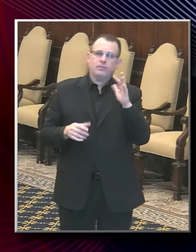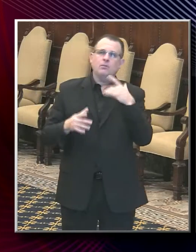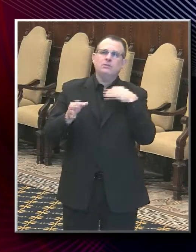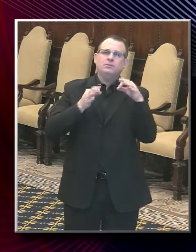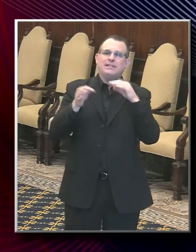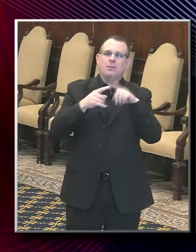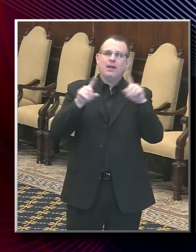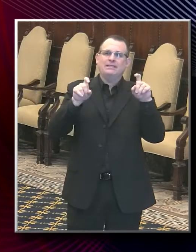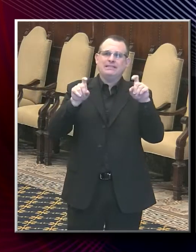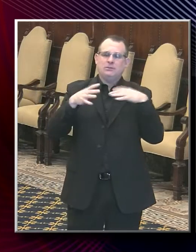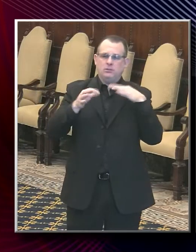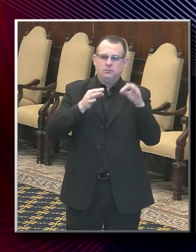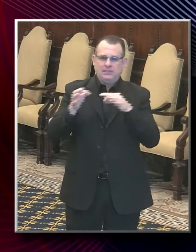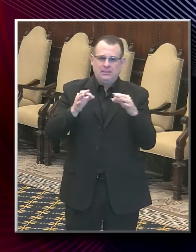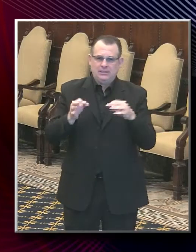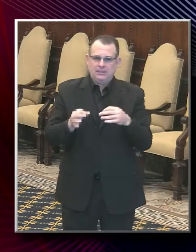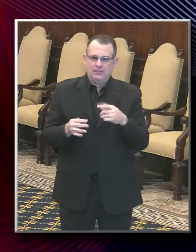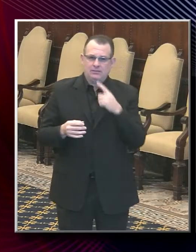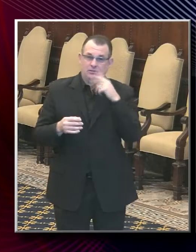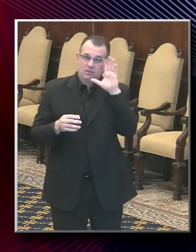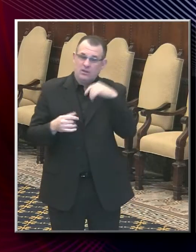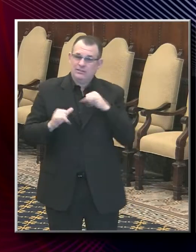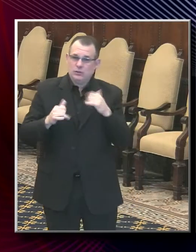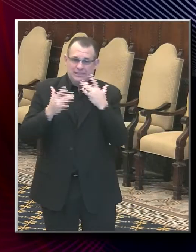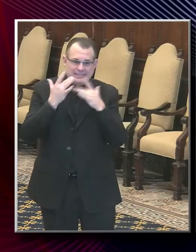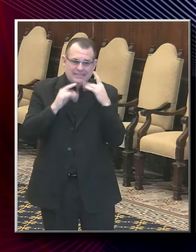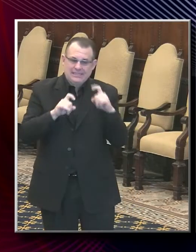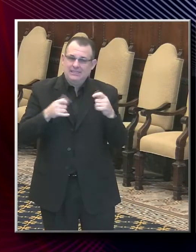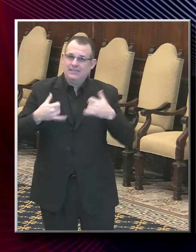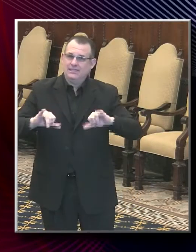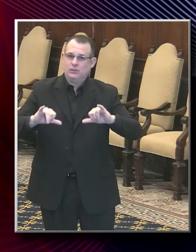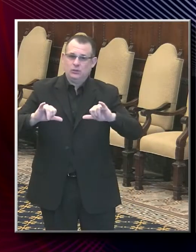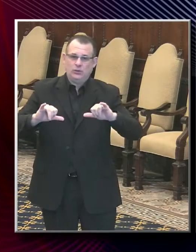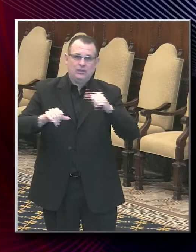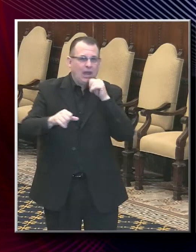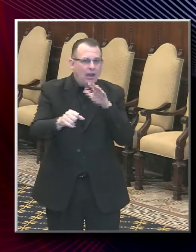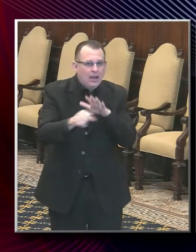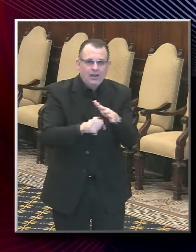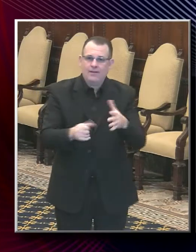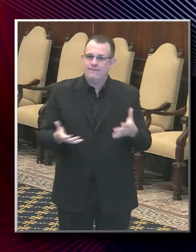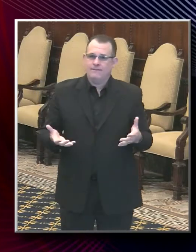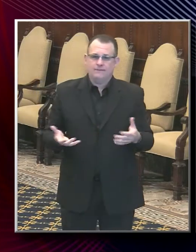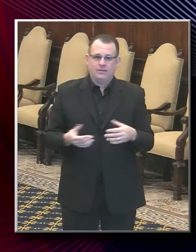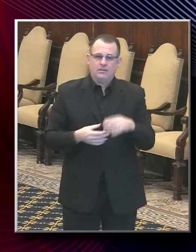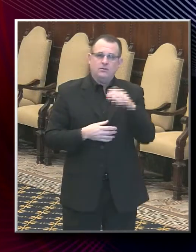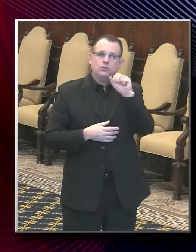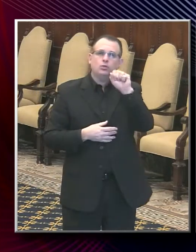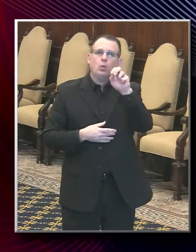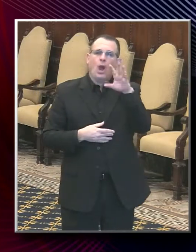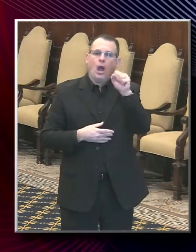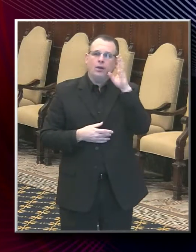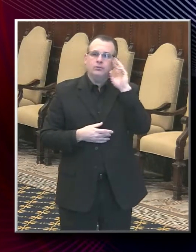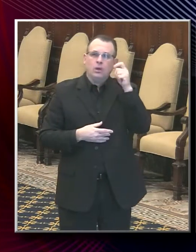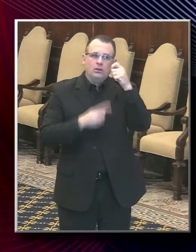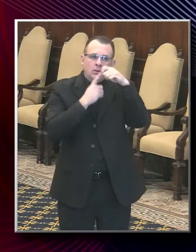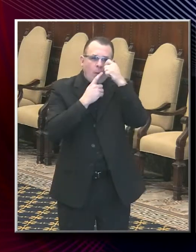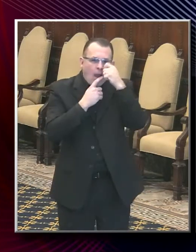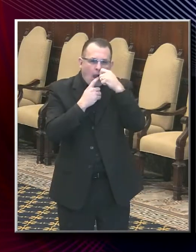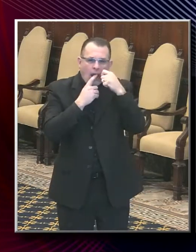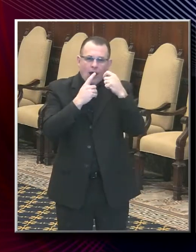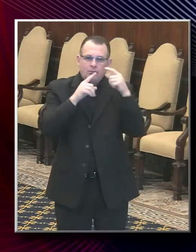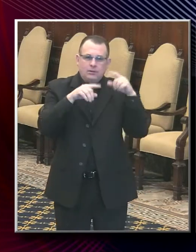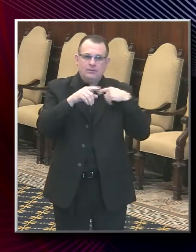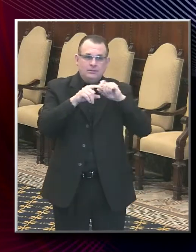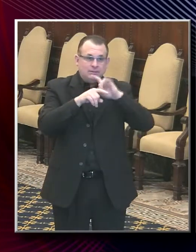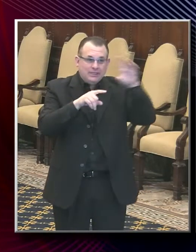still, unfortunately, limited by how much testing we can do, by the number of swabs we can use to collect the sample, by the laboratory capacity